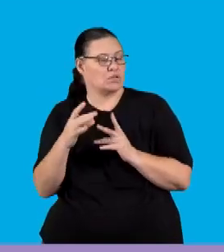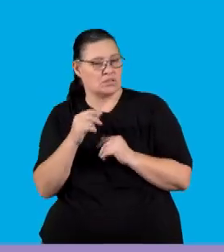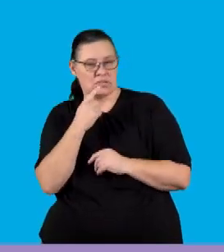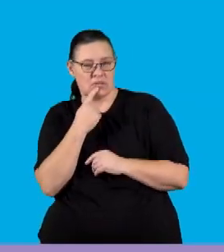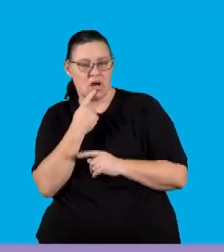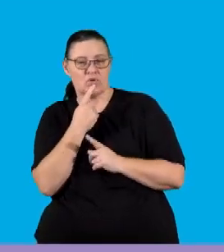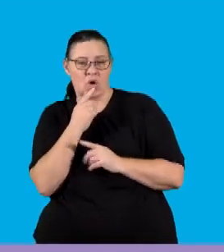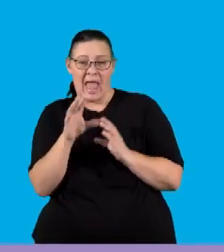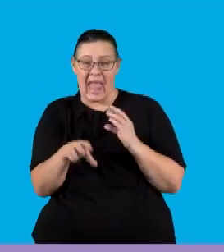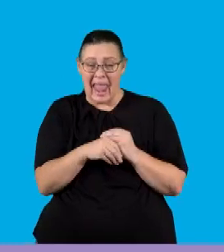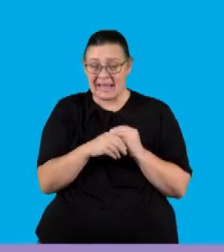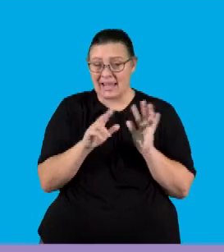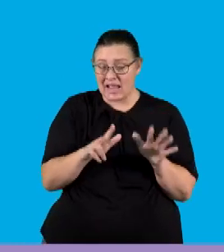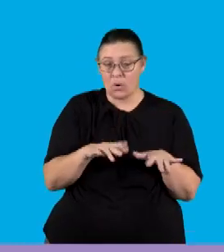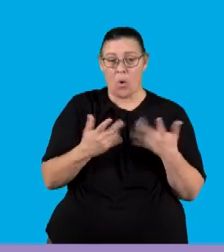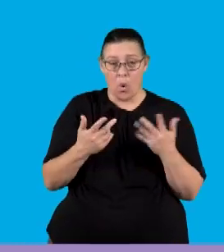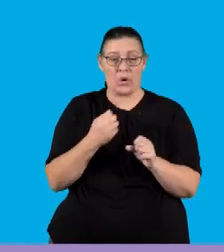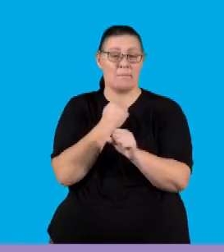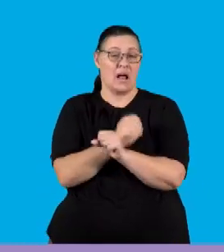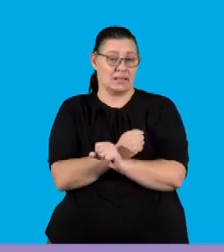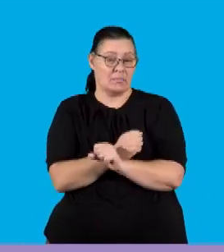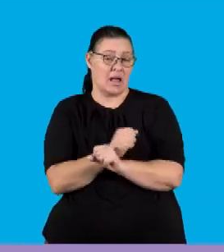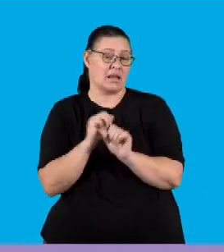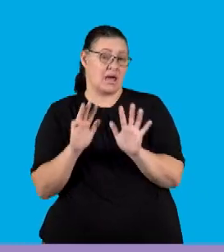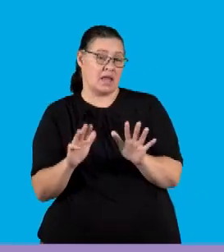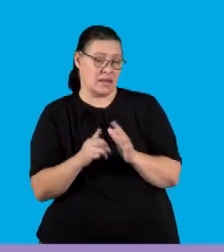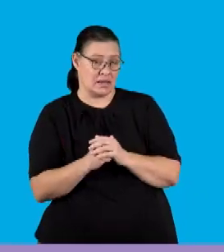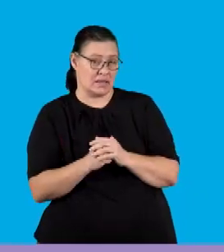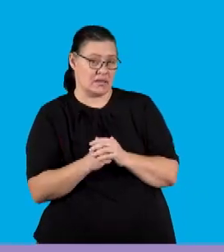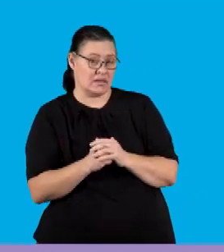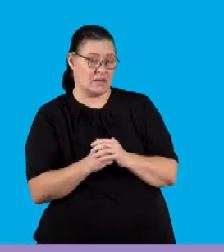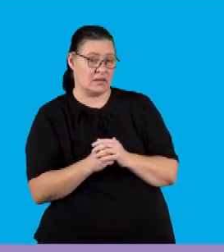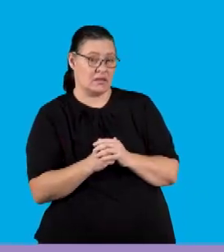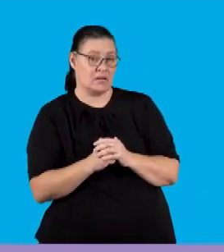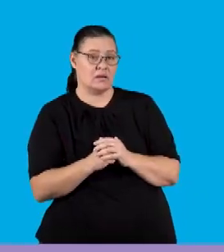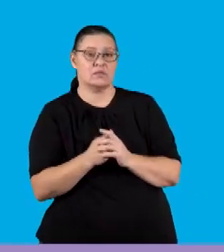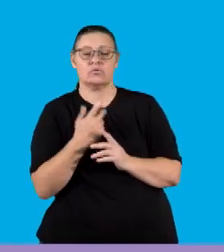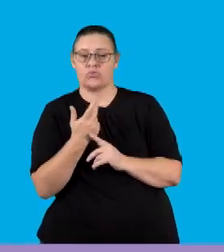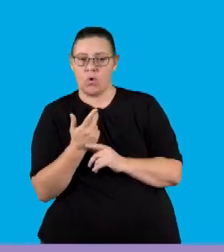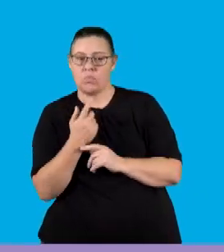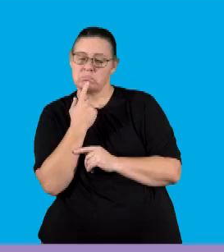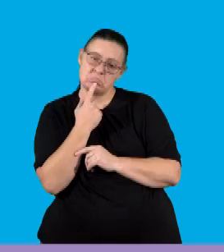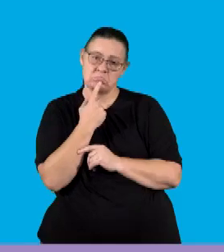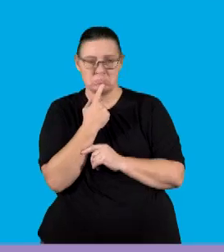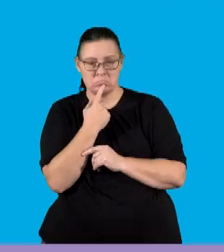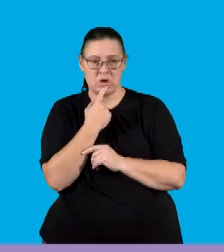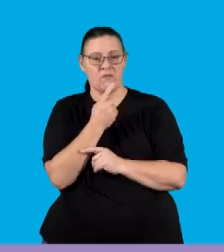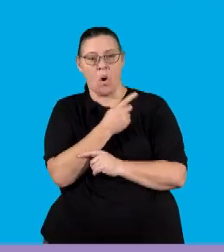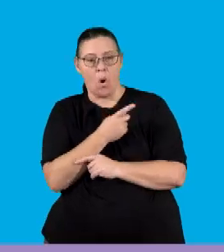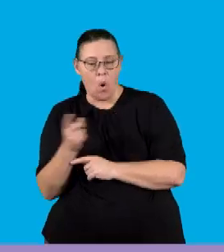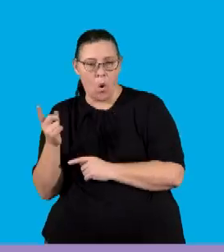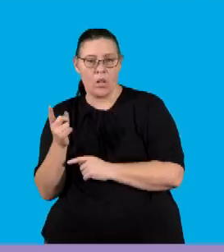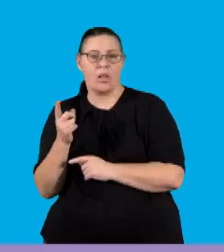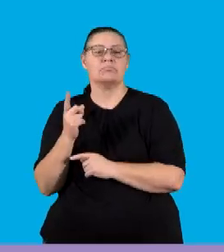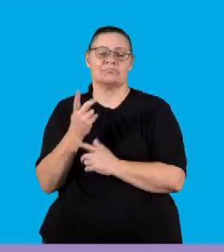either we added 8 or we multiplied by 9. Now one of them has to work for all of these input and